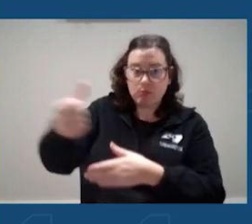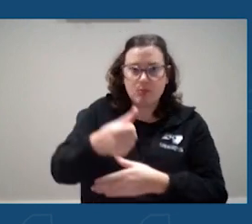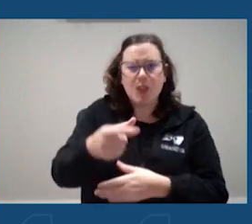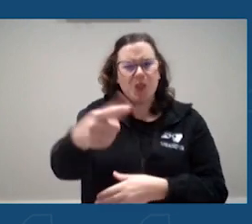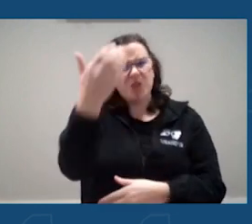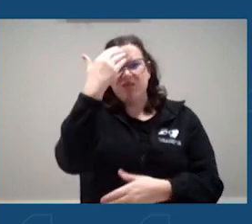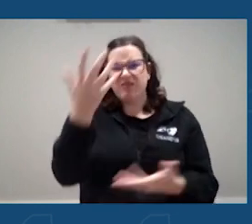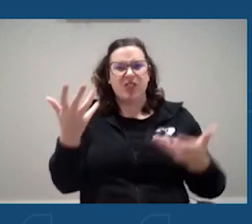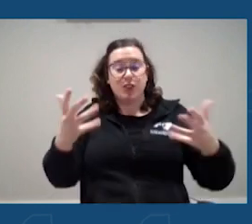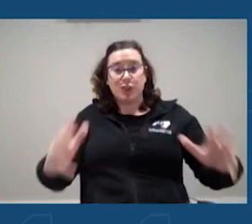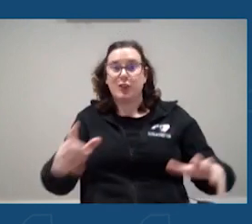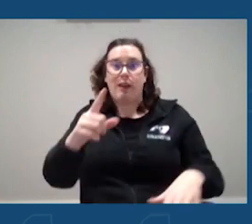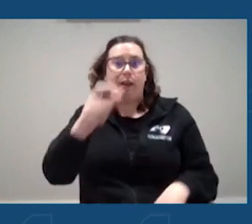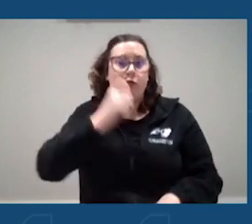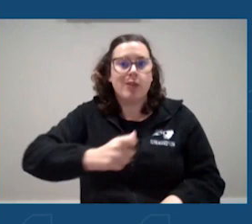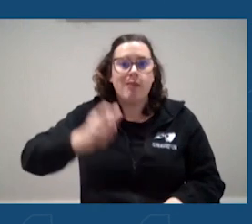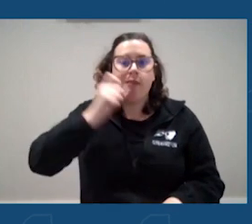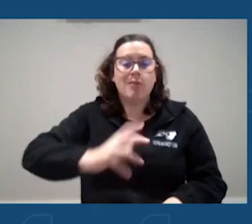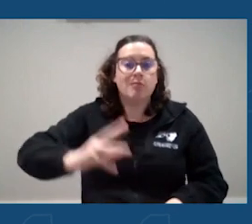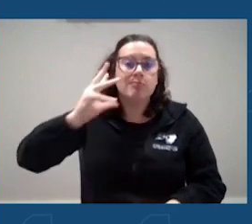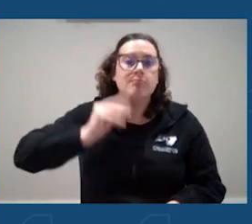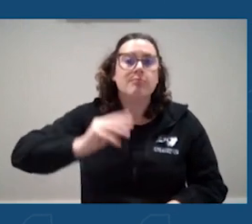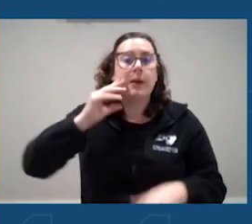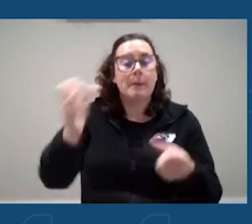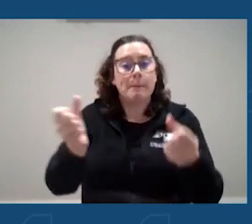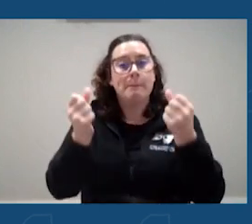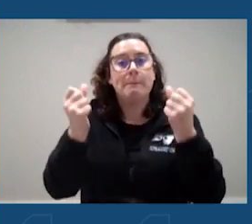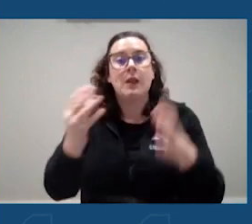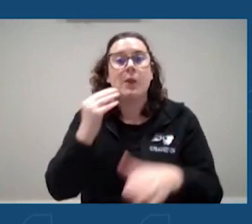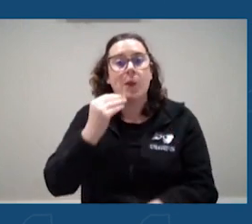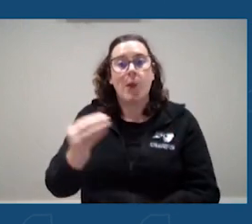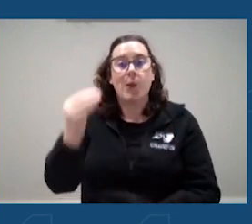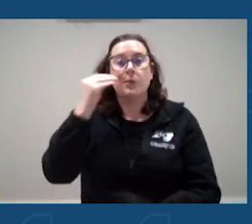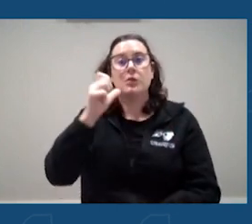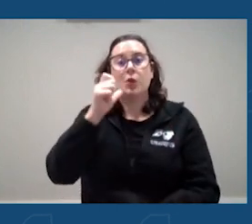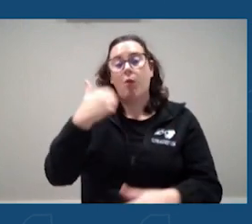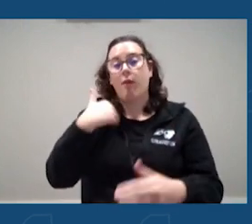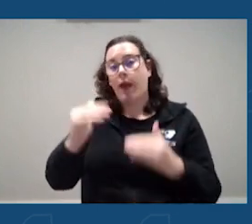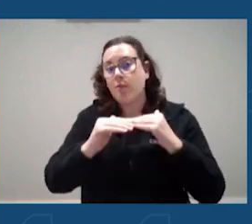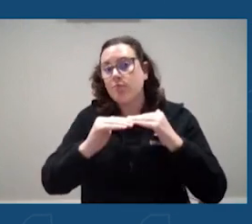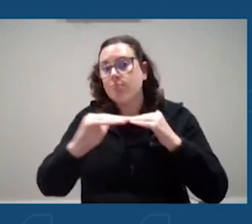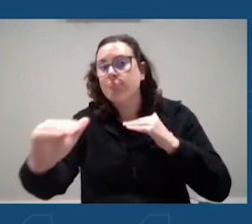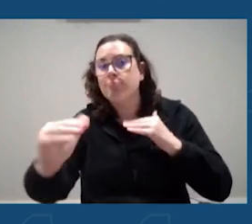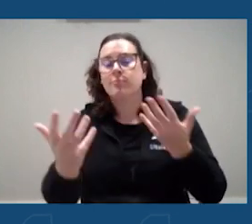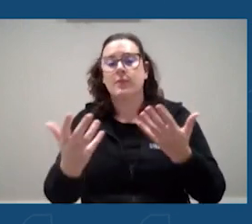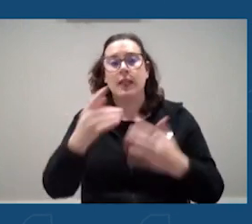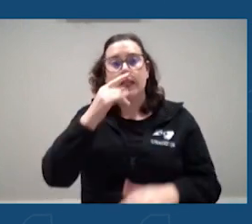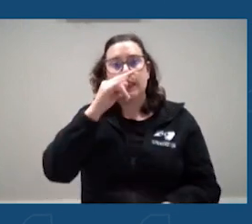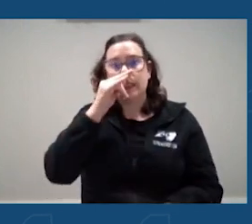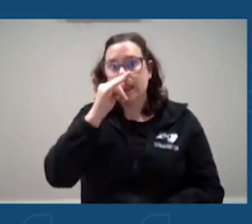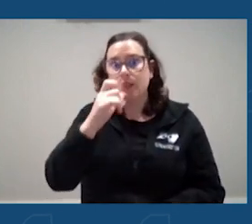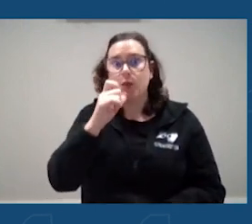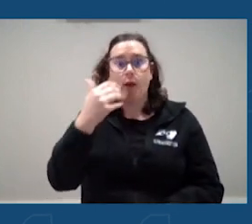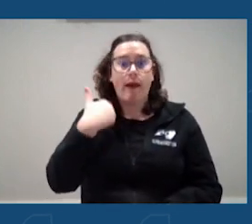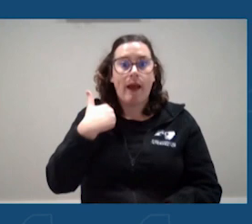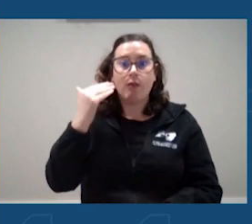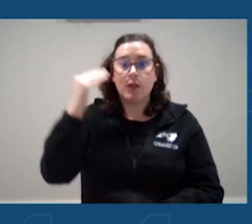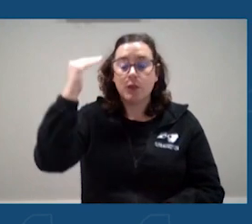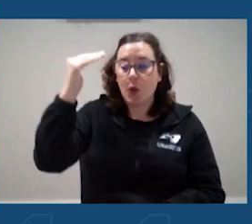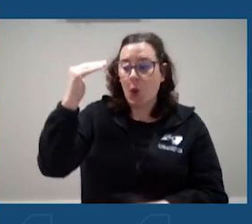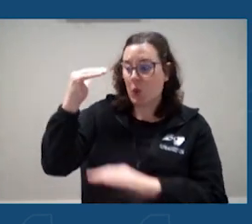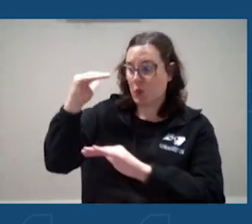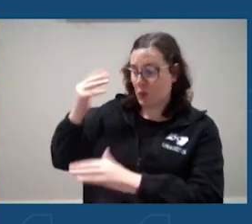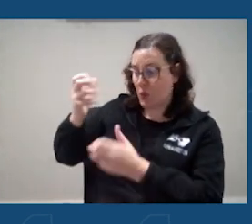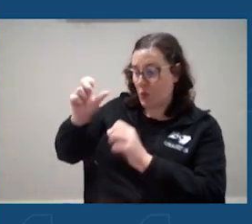don't live and breathe. There's a lot of houses just don't have the stability. A lot of homes, kids don't have an adult who actually can have